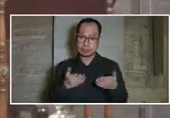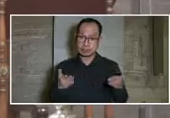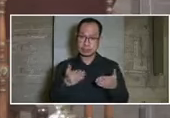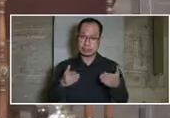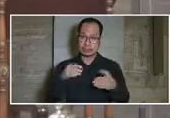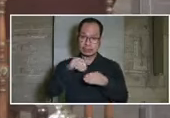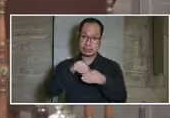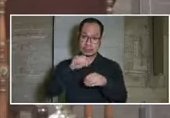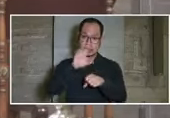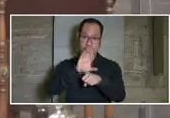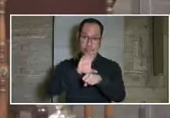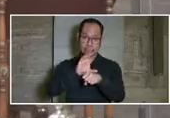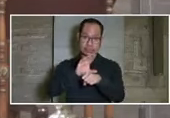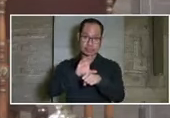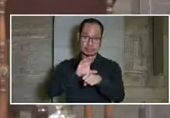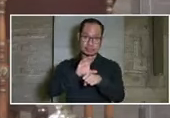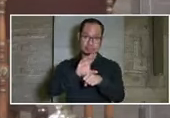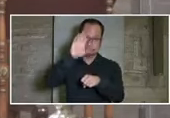lamang din ng katedral,